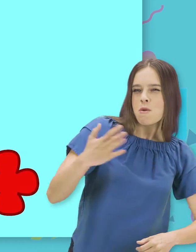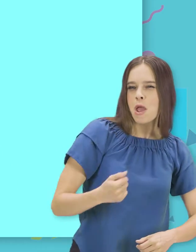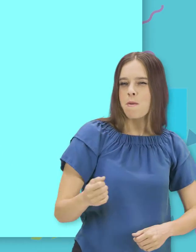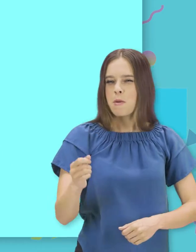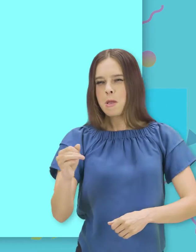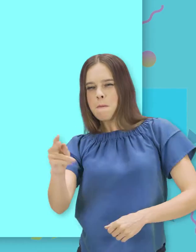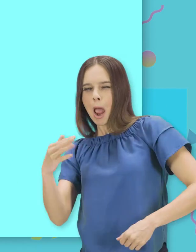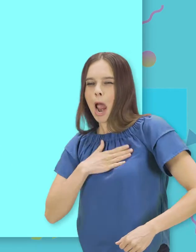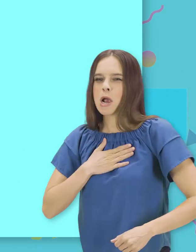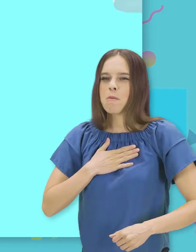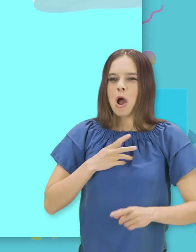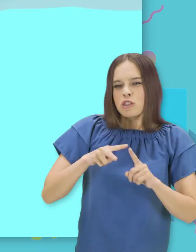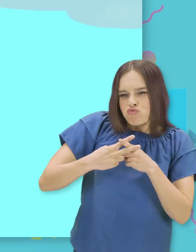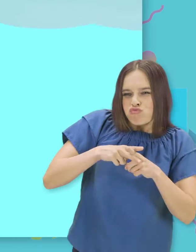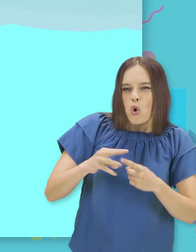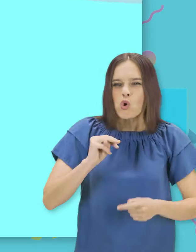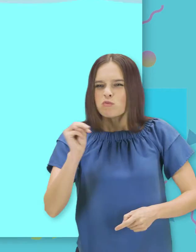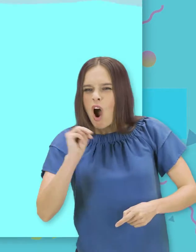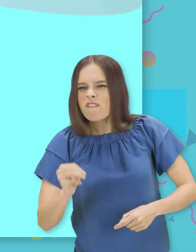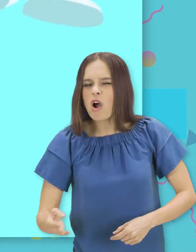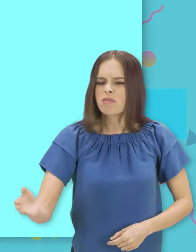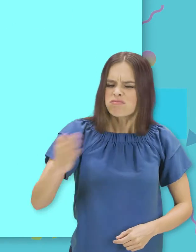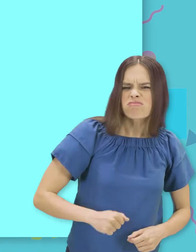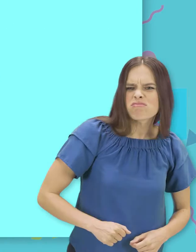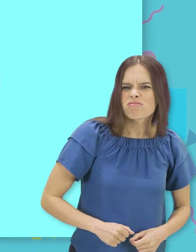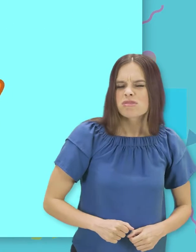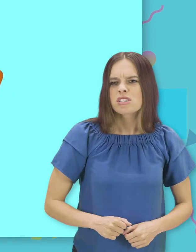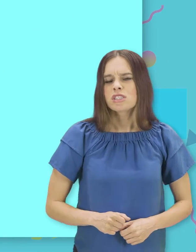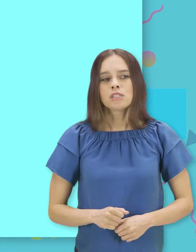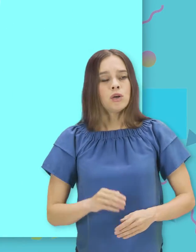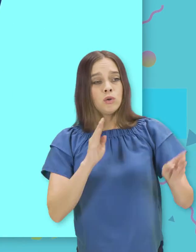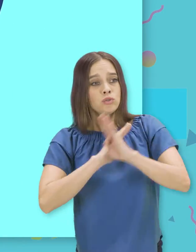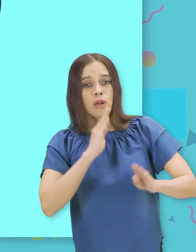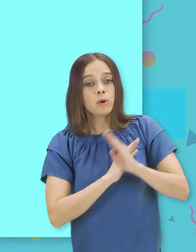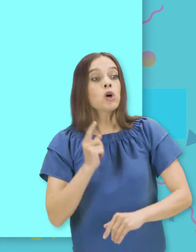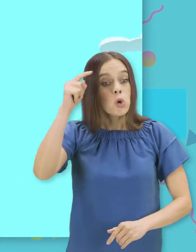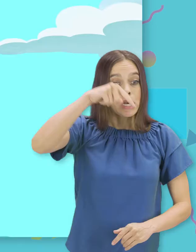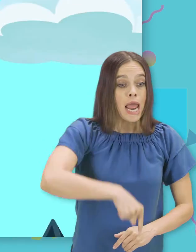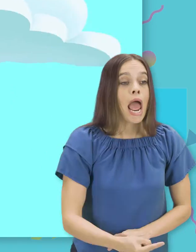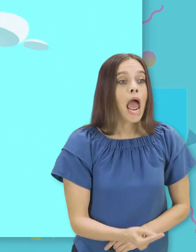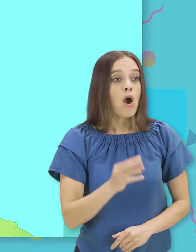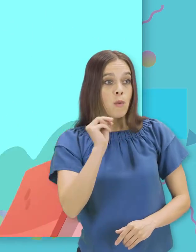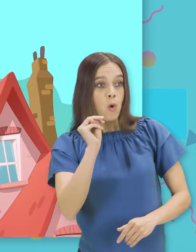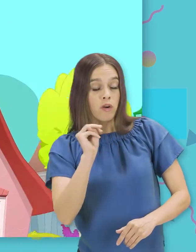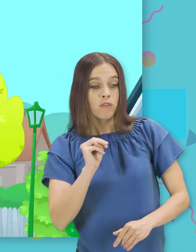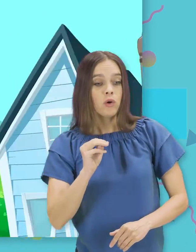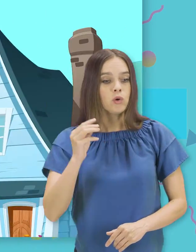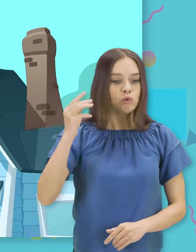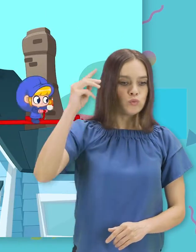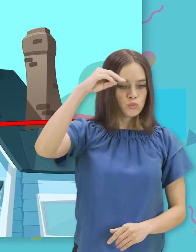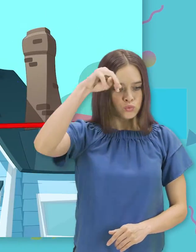Give me back my tools, Morphle! Sounds like trouble. Go down, Morphle!